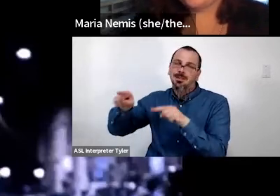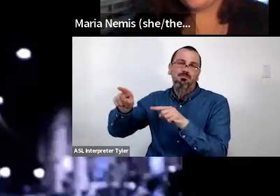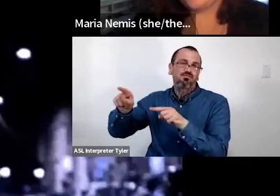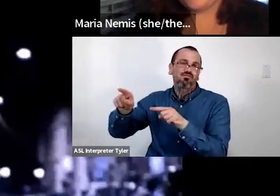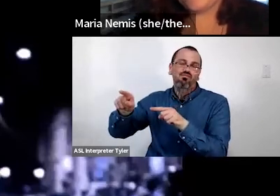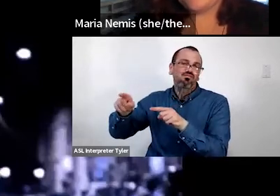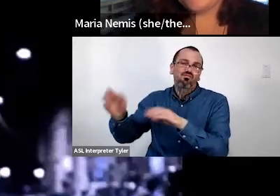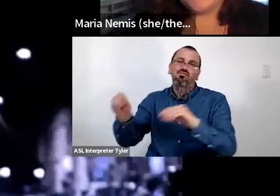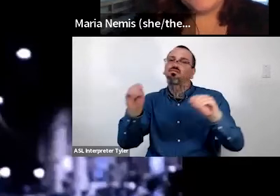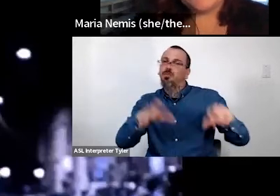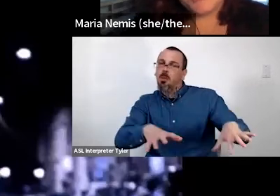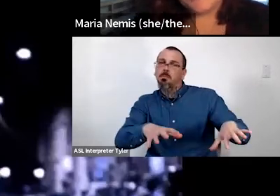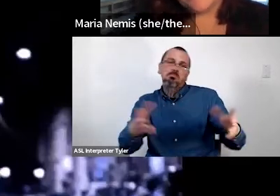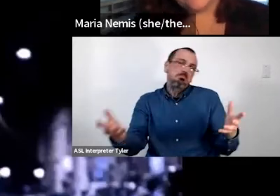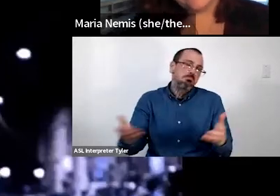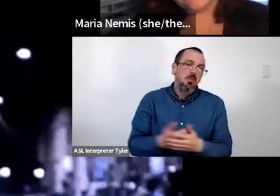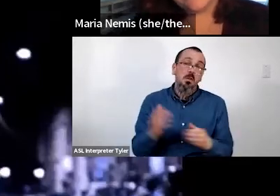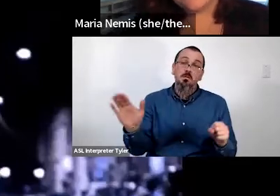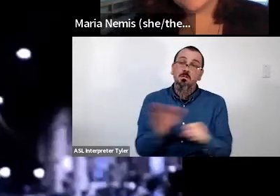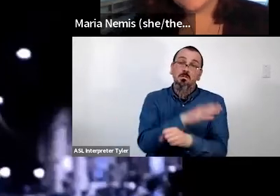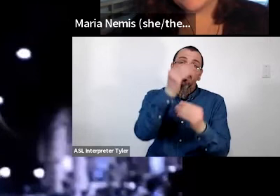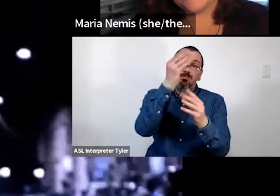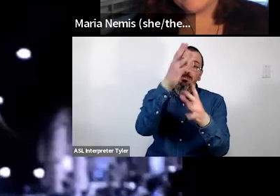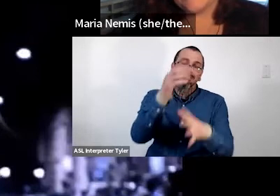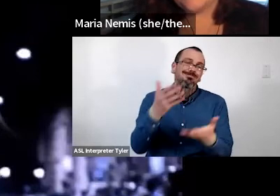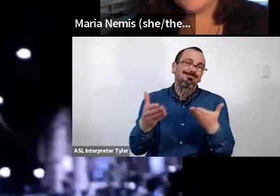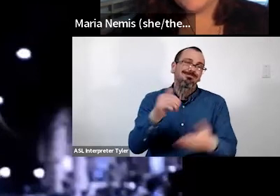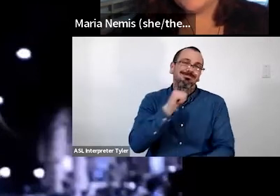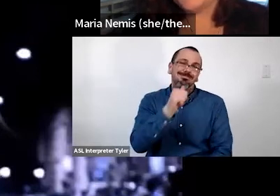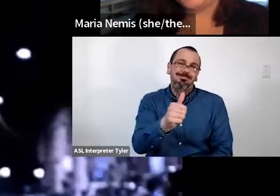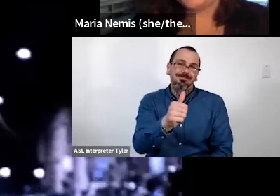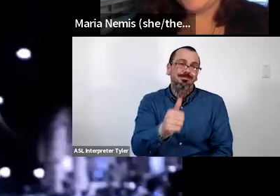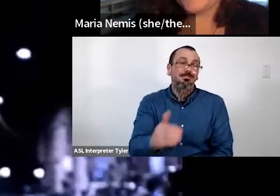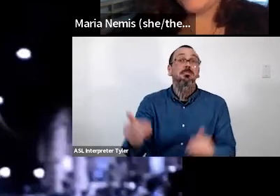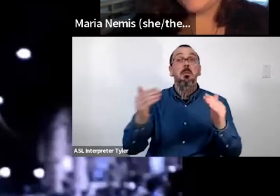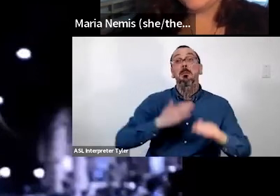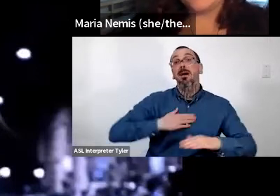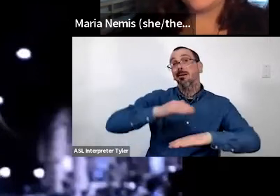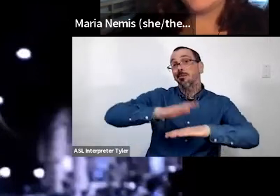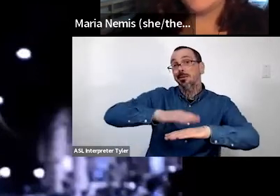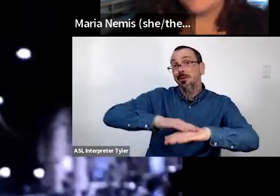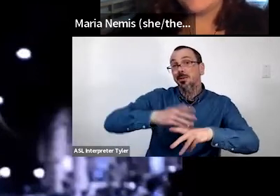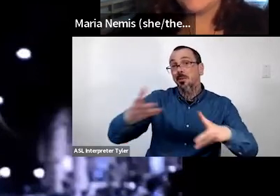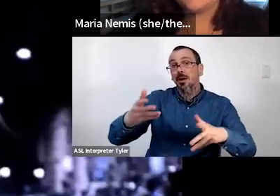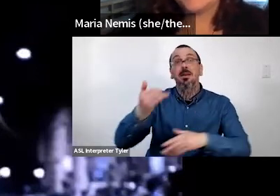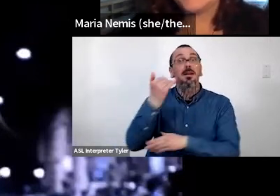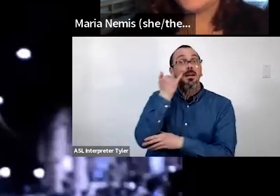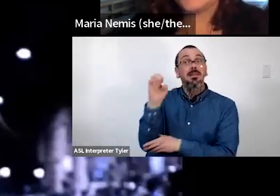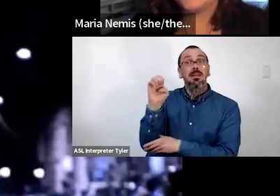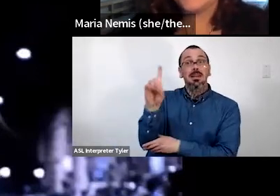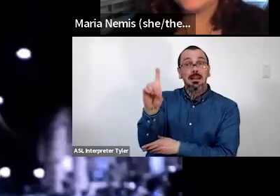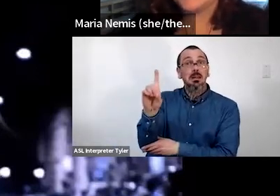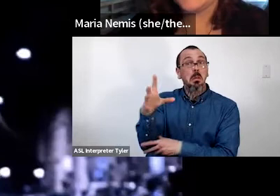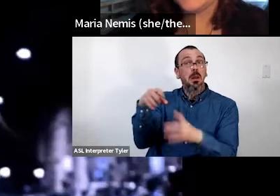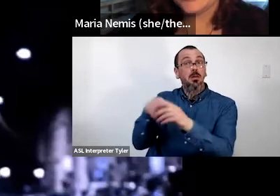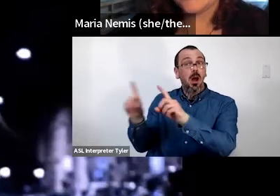So moving forward, my recommendations would be around the ED items on the survey to use more neutral wording. So to ask if people are experiencing